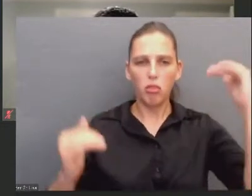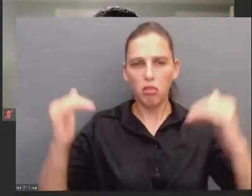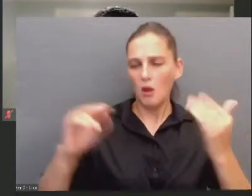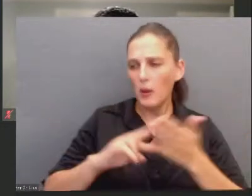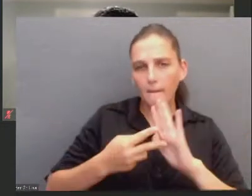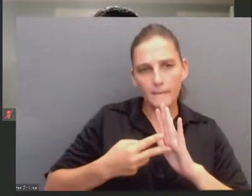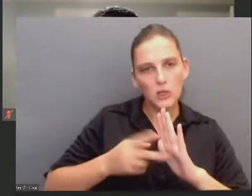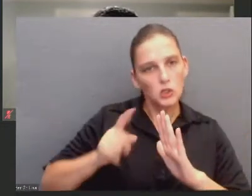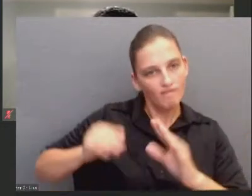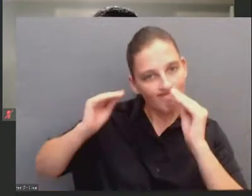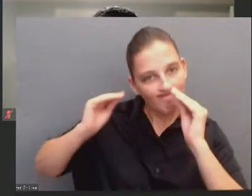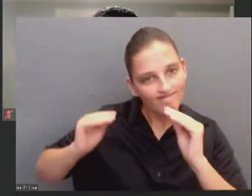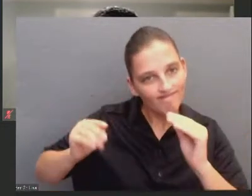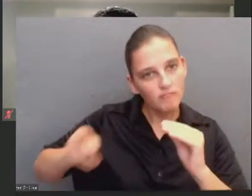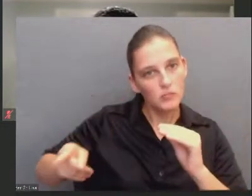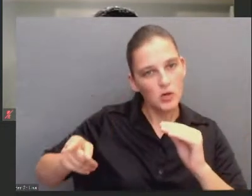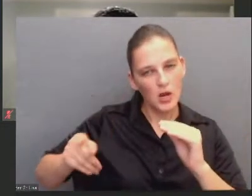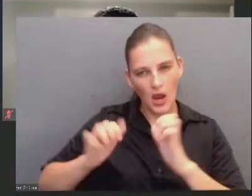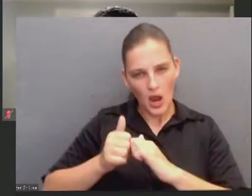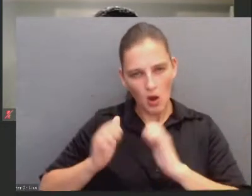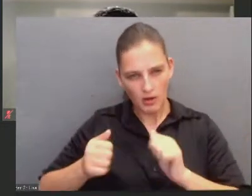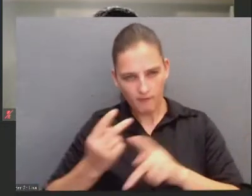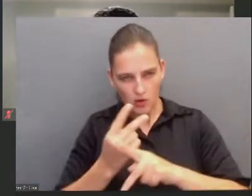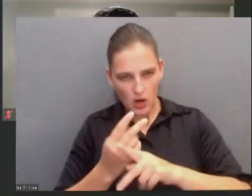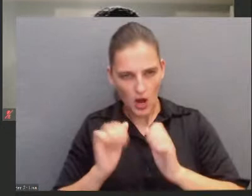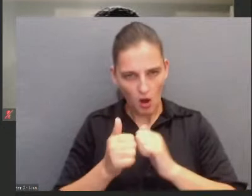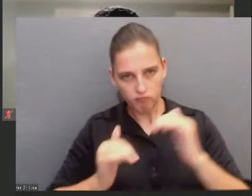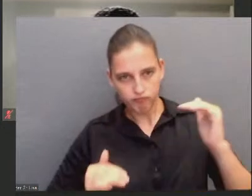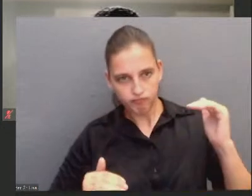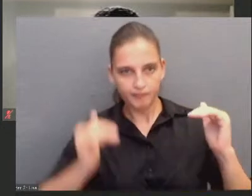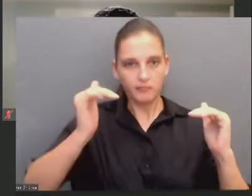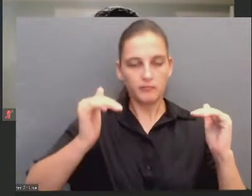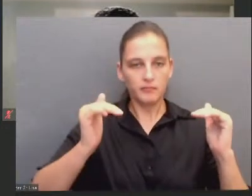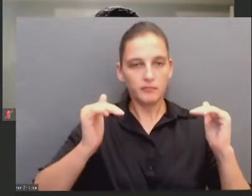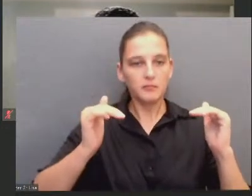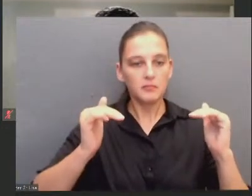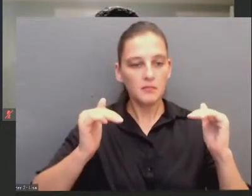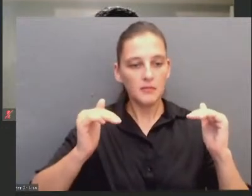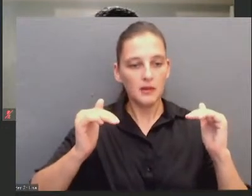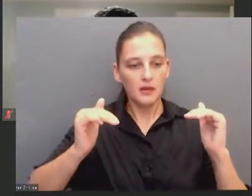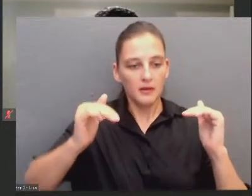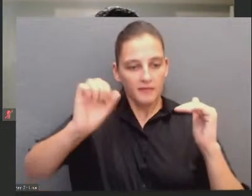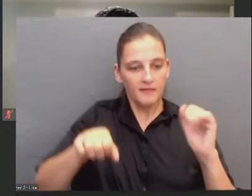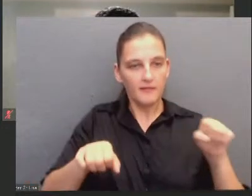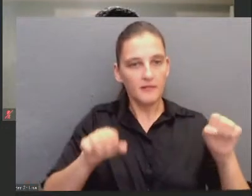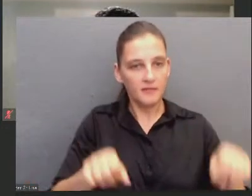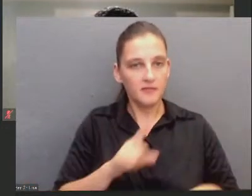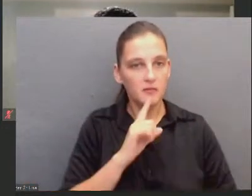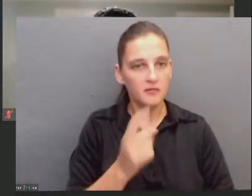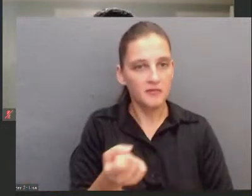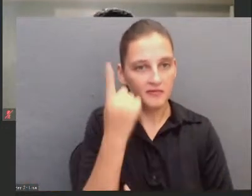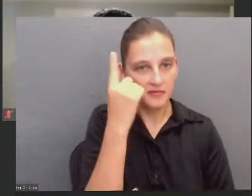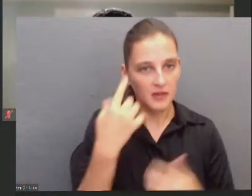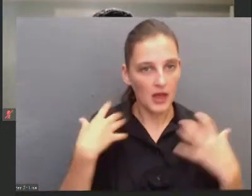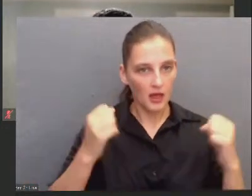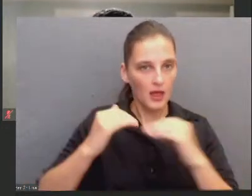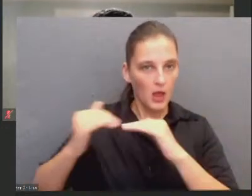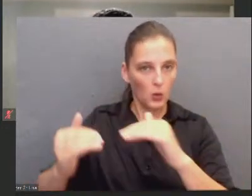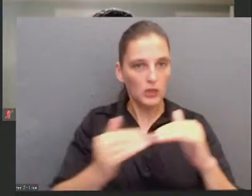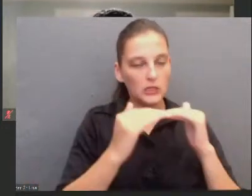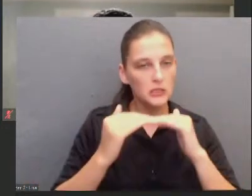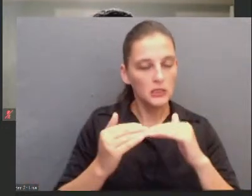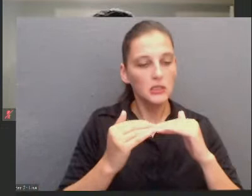start to actually eliminate those as much as we can to actually then to be able to understand health equity and achieve that, to